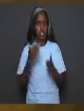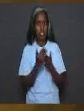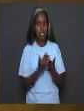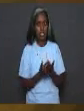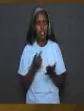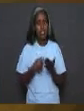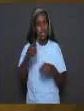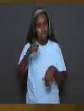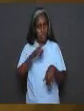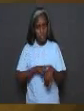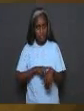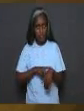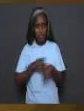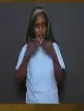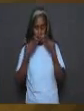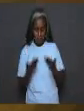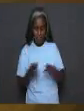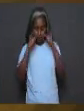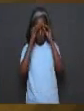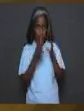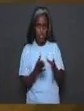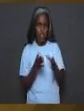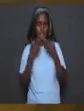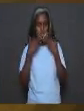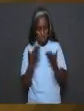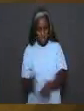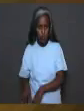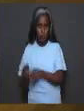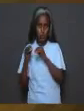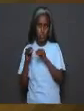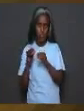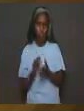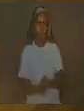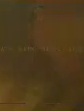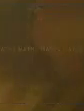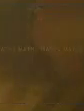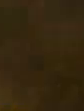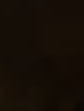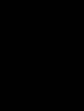lesson. Until next time, thank you, teacher. Thank you, students.